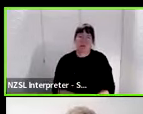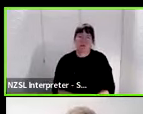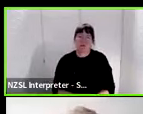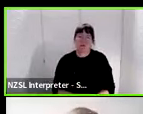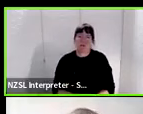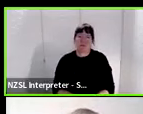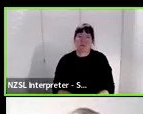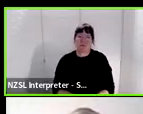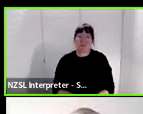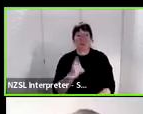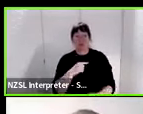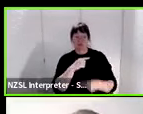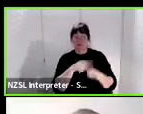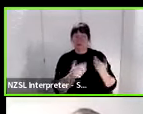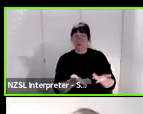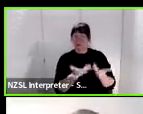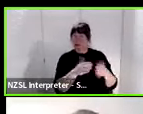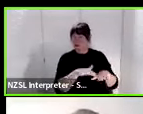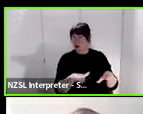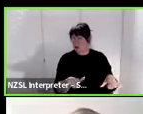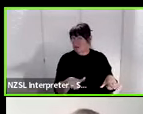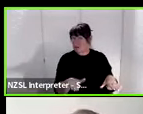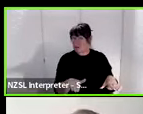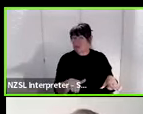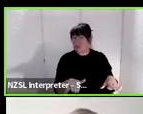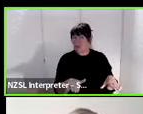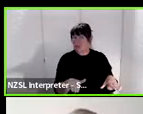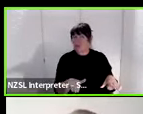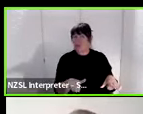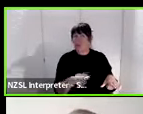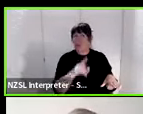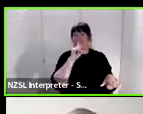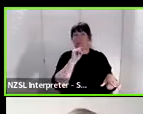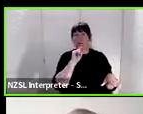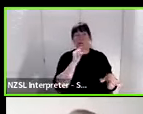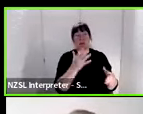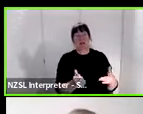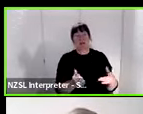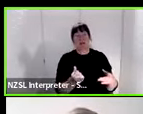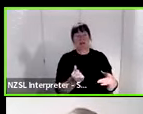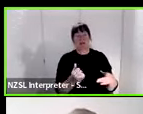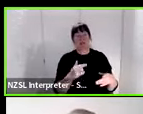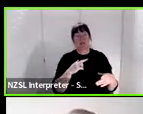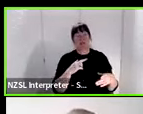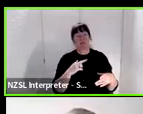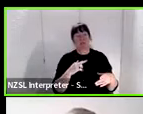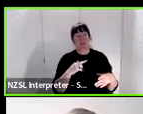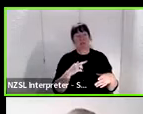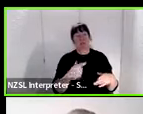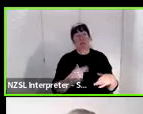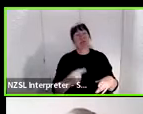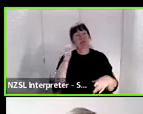That was in regards to the playground and potentially having a changing places toilet at Mission Bay.